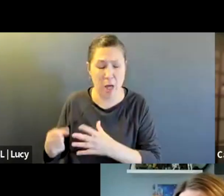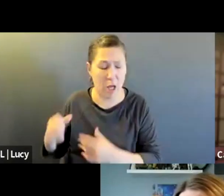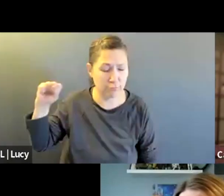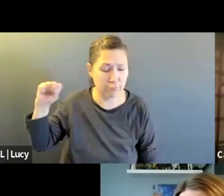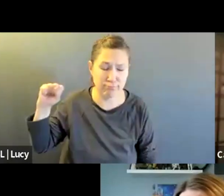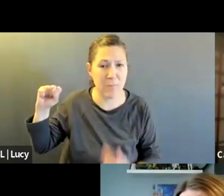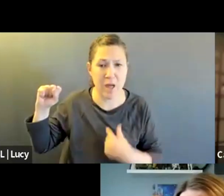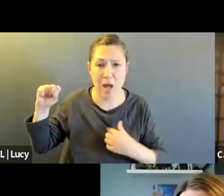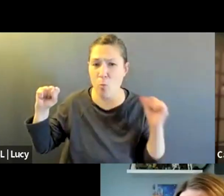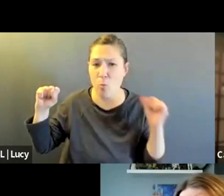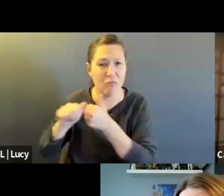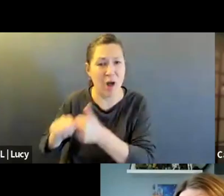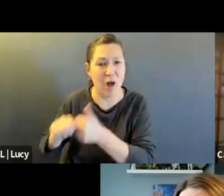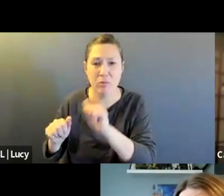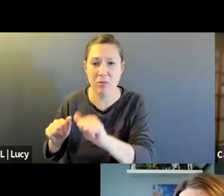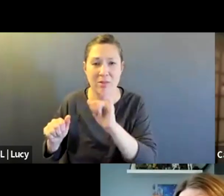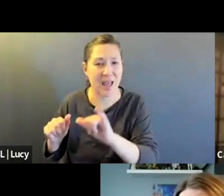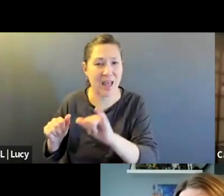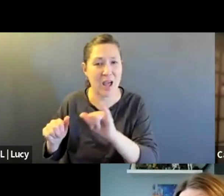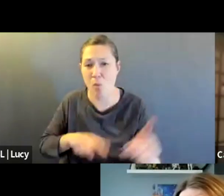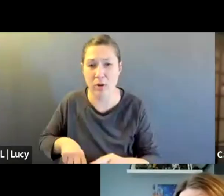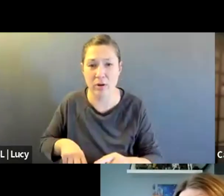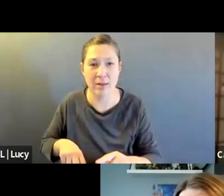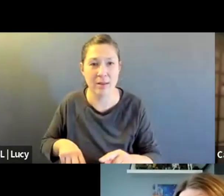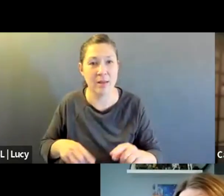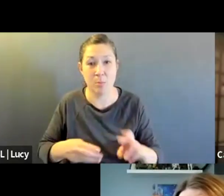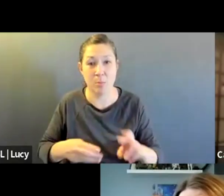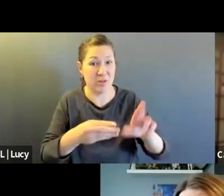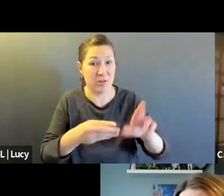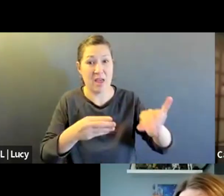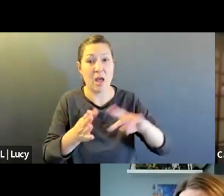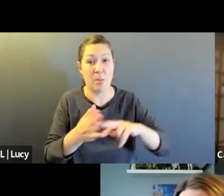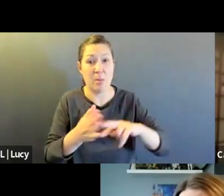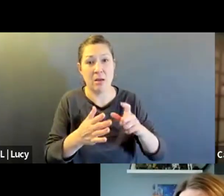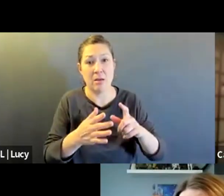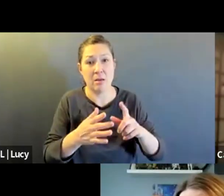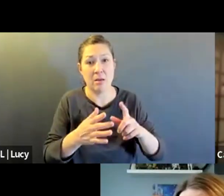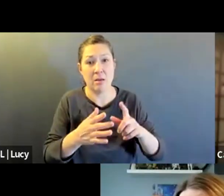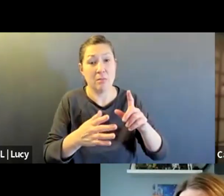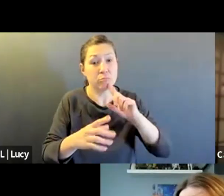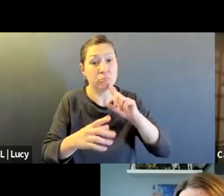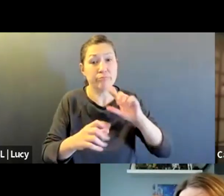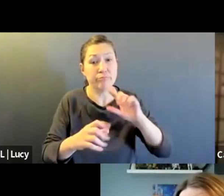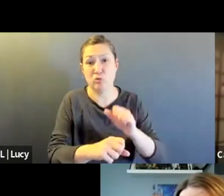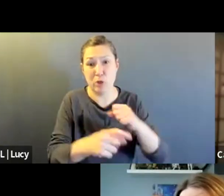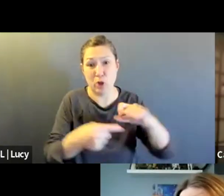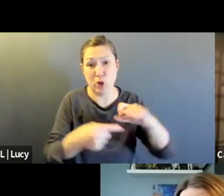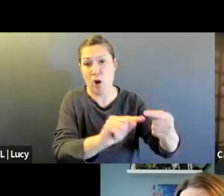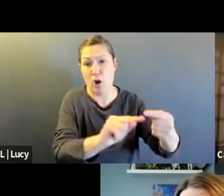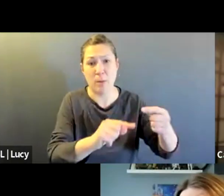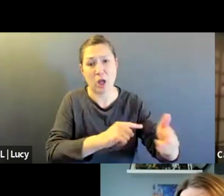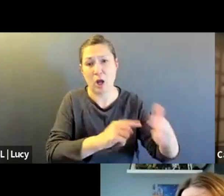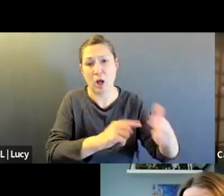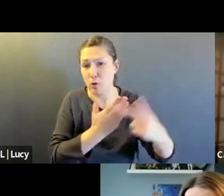this, but then the result is that they are materially harmed and they have to cut